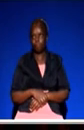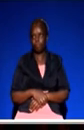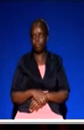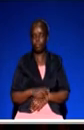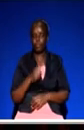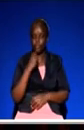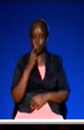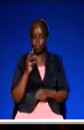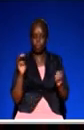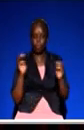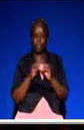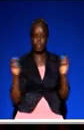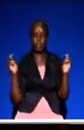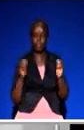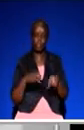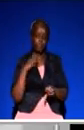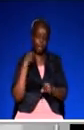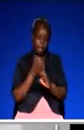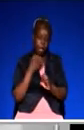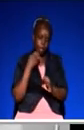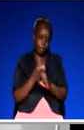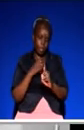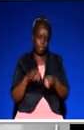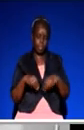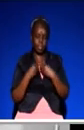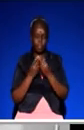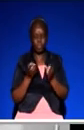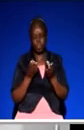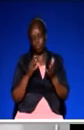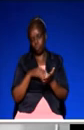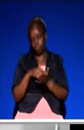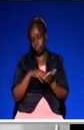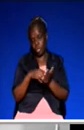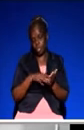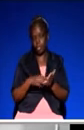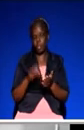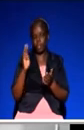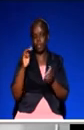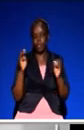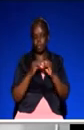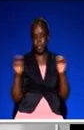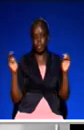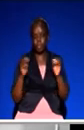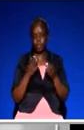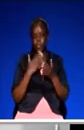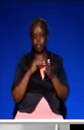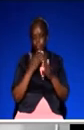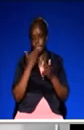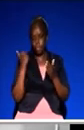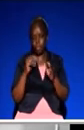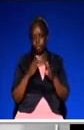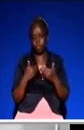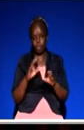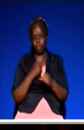So magnetization by hammering produces very weak magnets. We have better ways of making magnets.